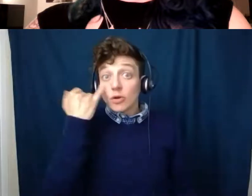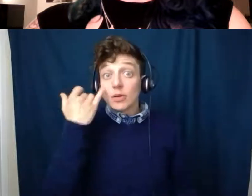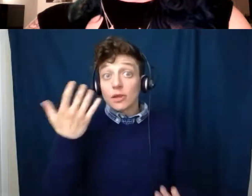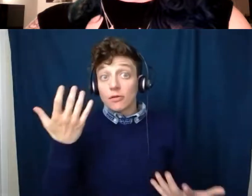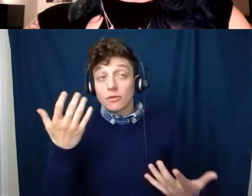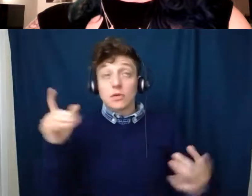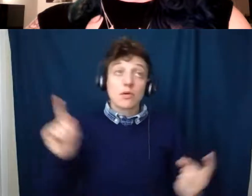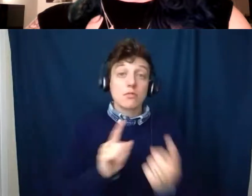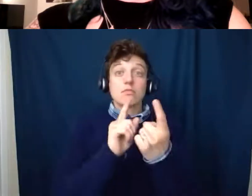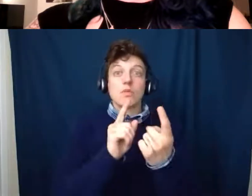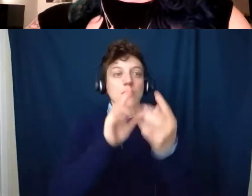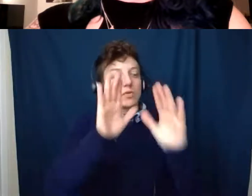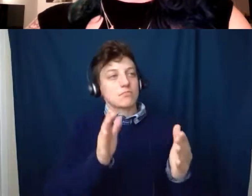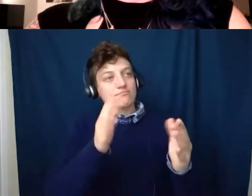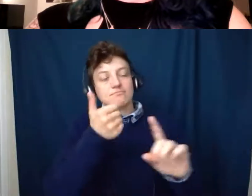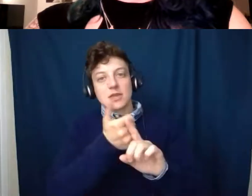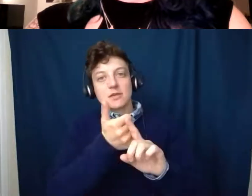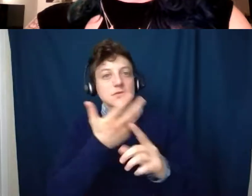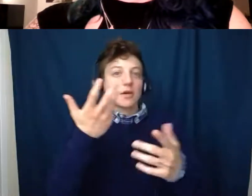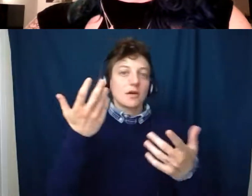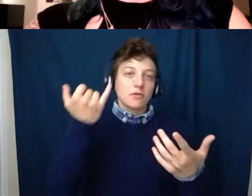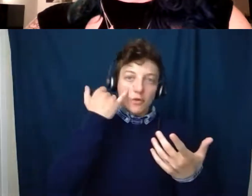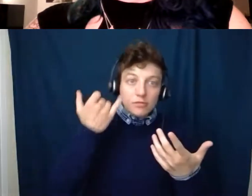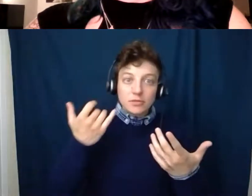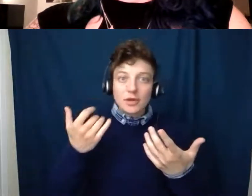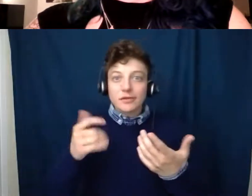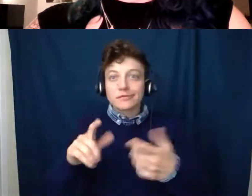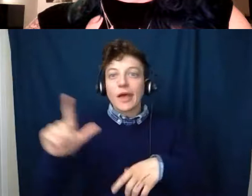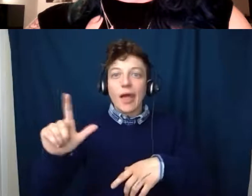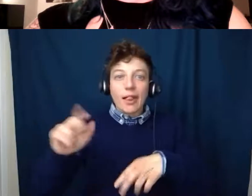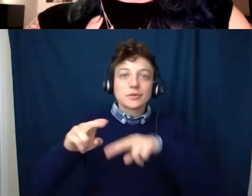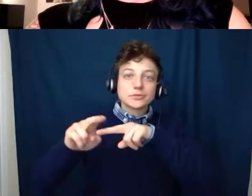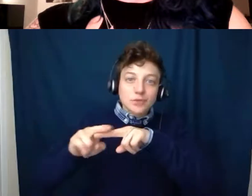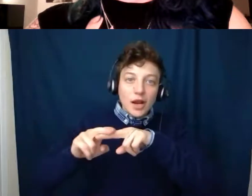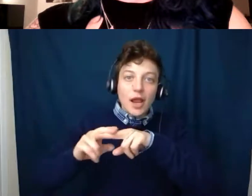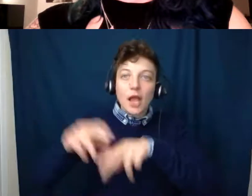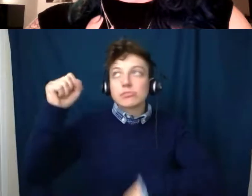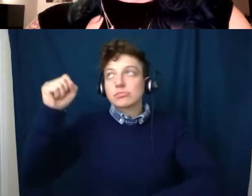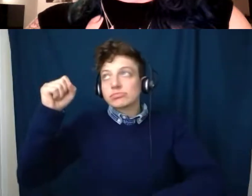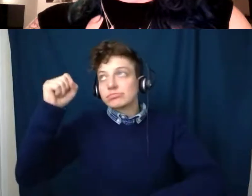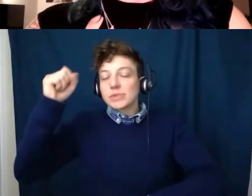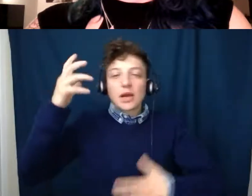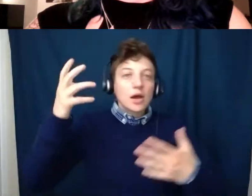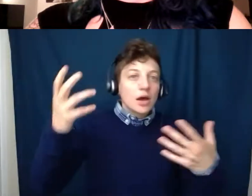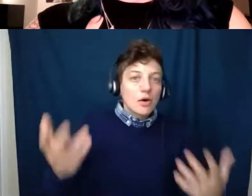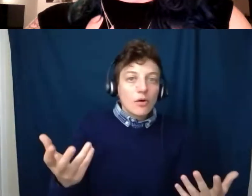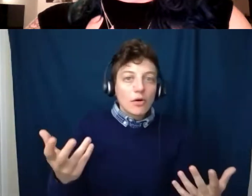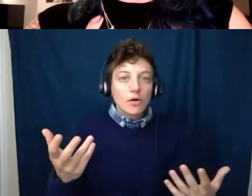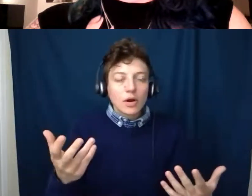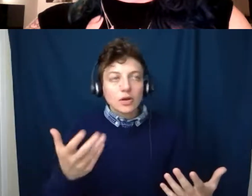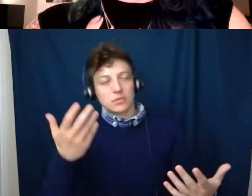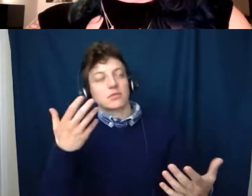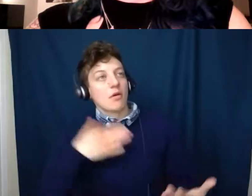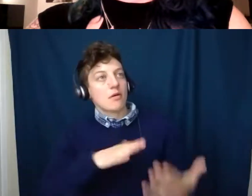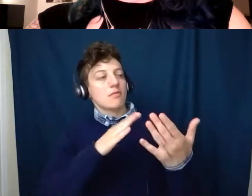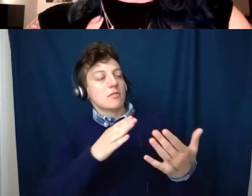when you're out and about, if you're, on the L, if you're, walking around and encounter someone who might have overdosed, and you can kind of